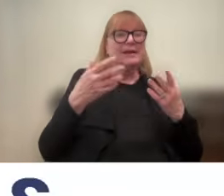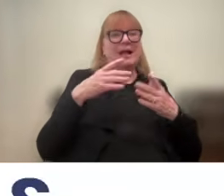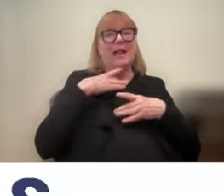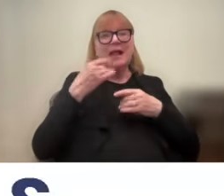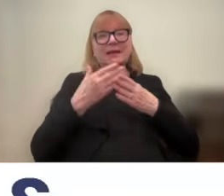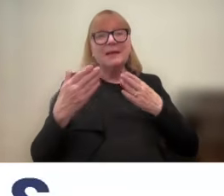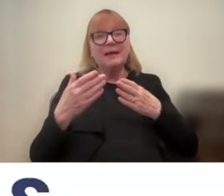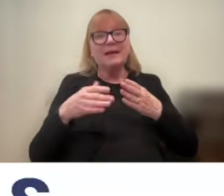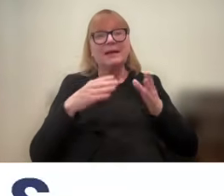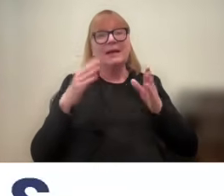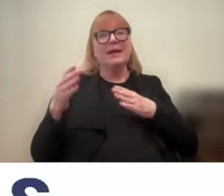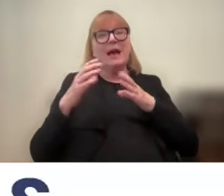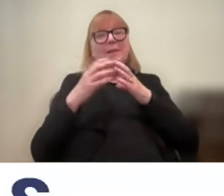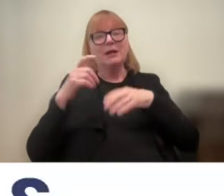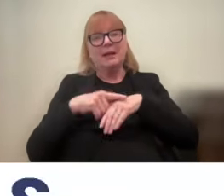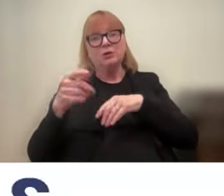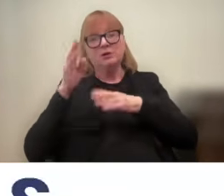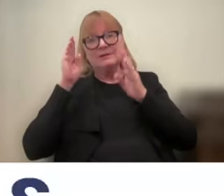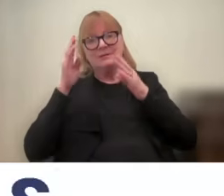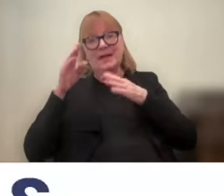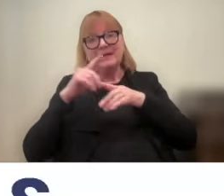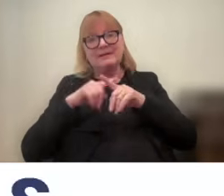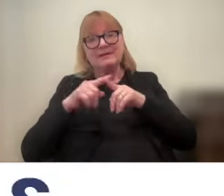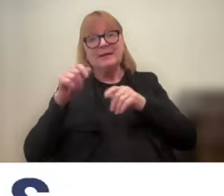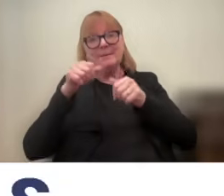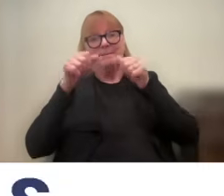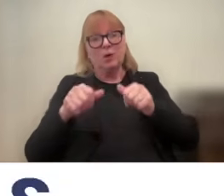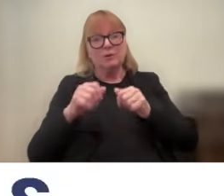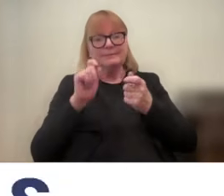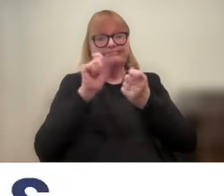liking something, the amount of time you spend on a specific post.